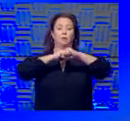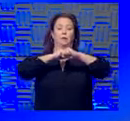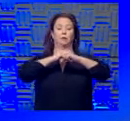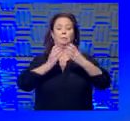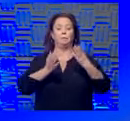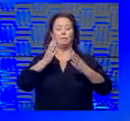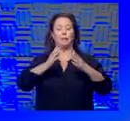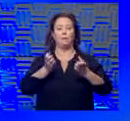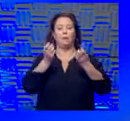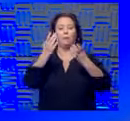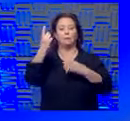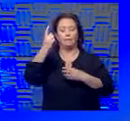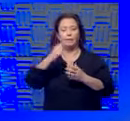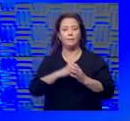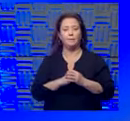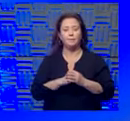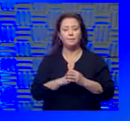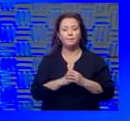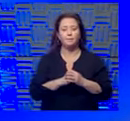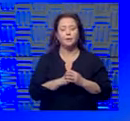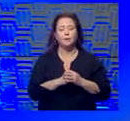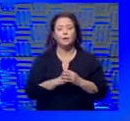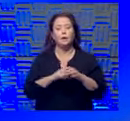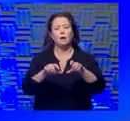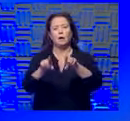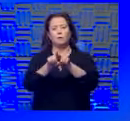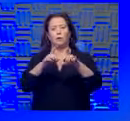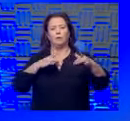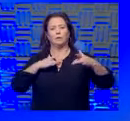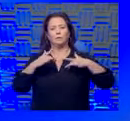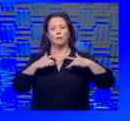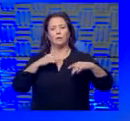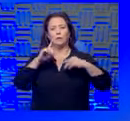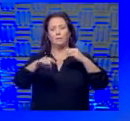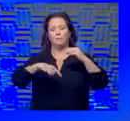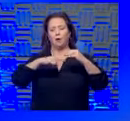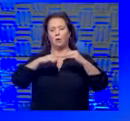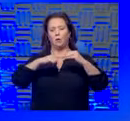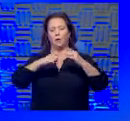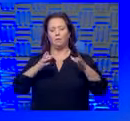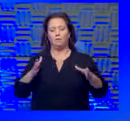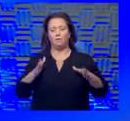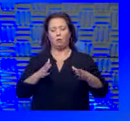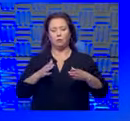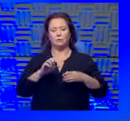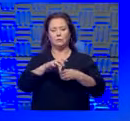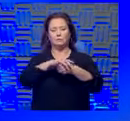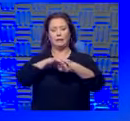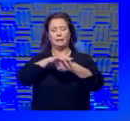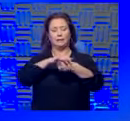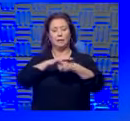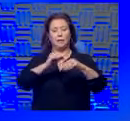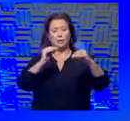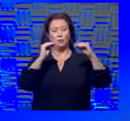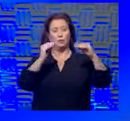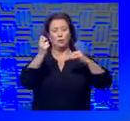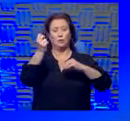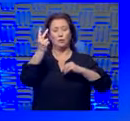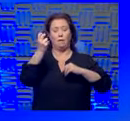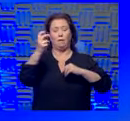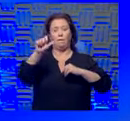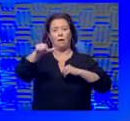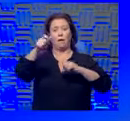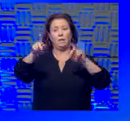offer some in that instance. And then I would be concerned more about the enclosed space where you're teaching 12 other